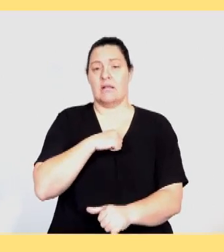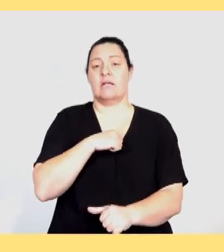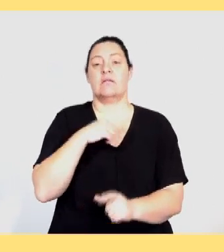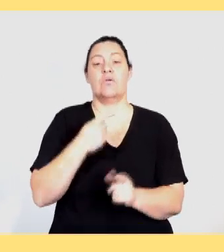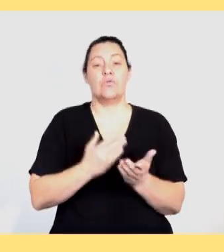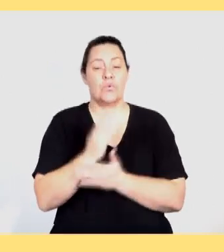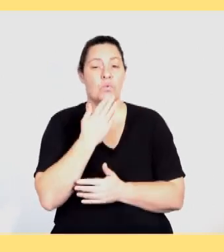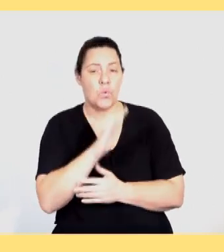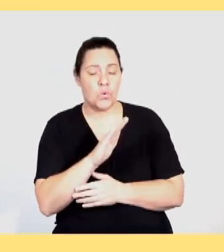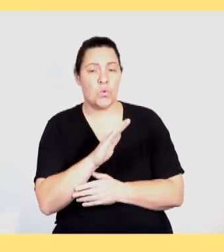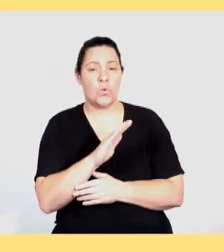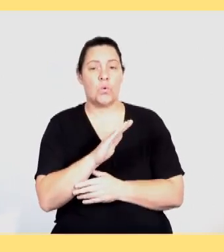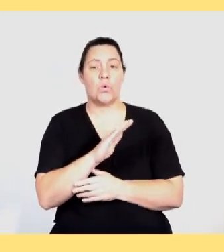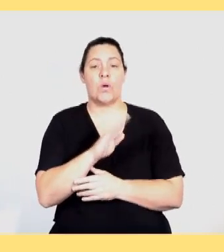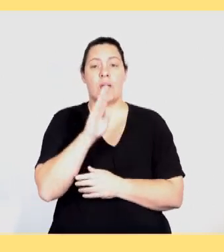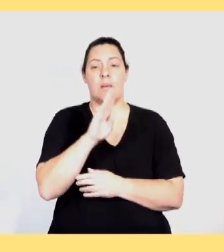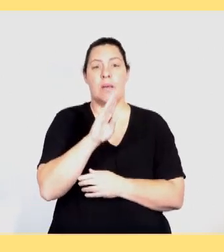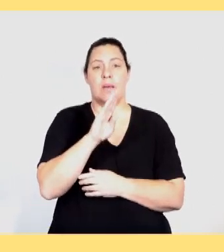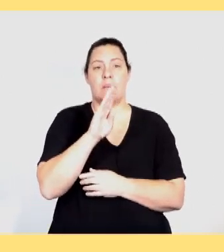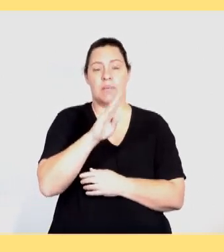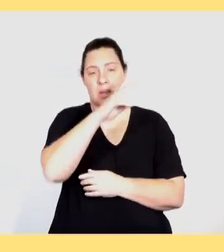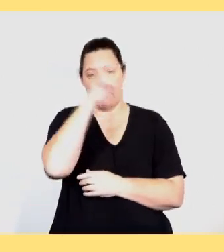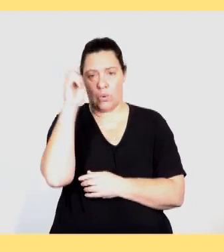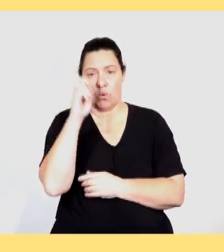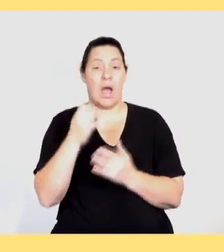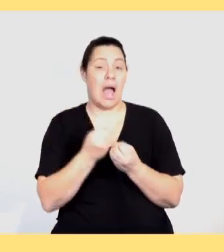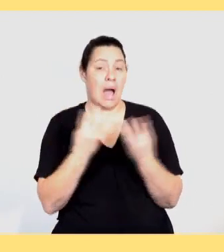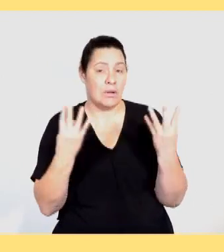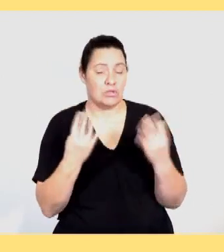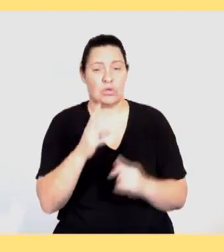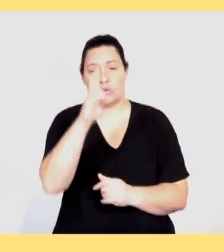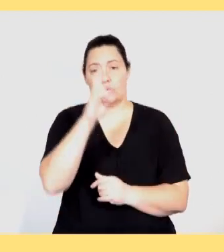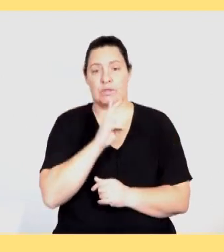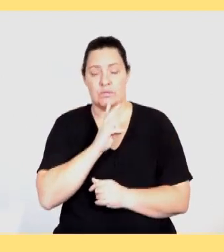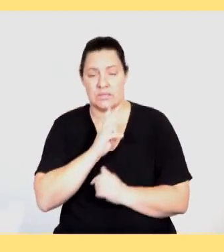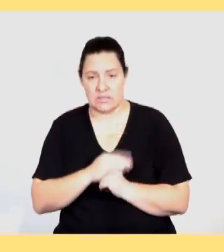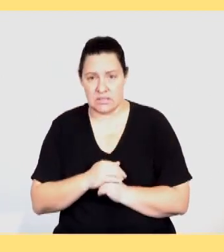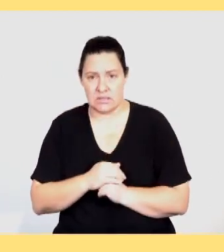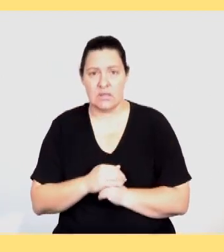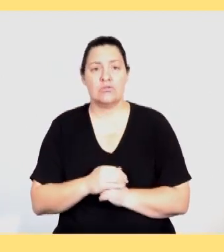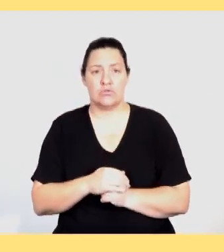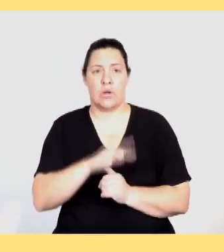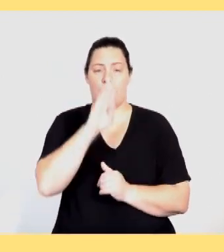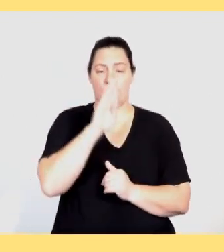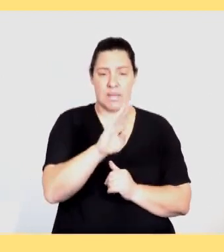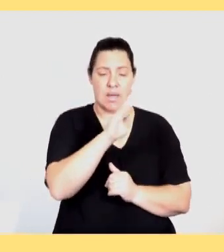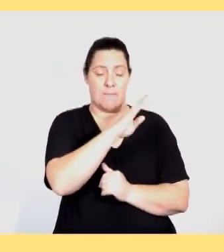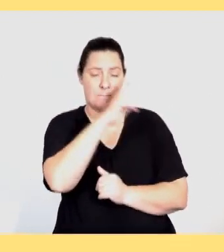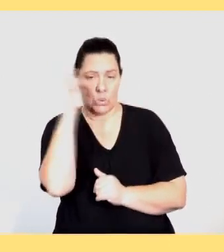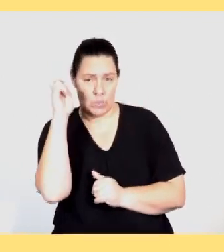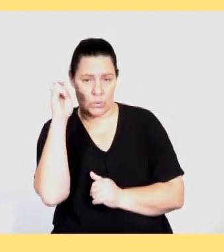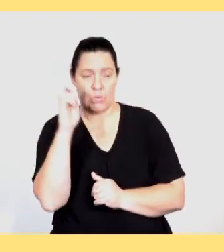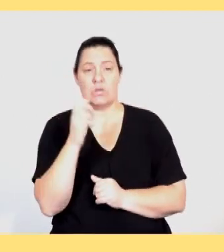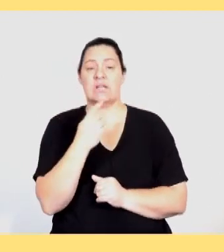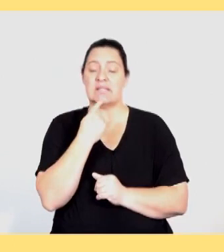by here, B Blue. How much? 2,000. So we're going to come here. Who is this? B Blue. So we're